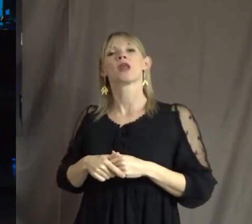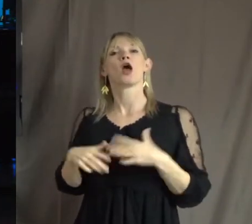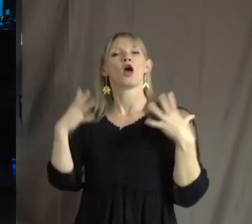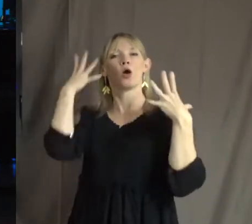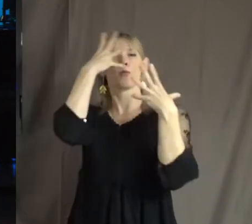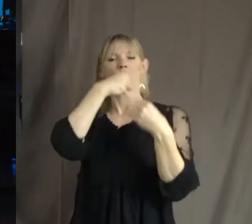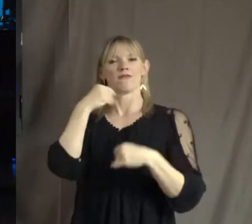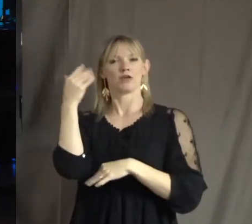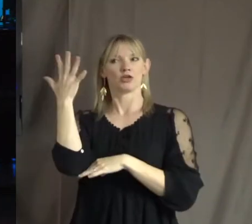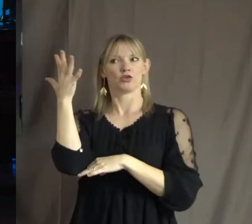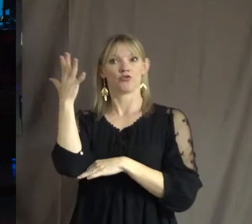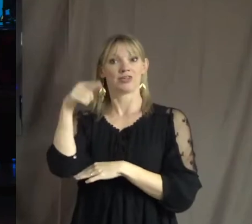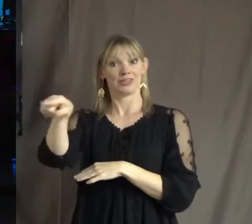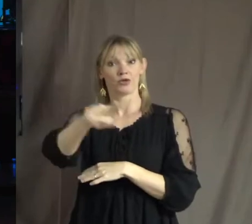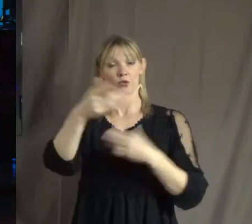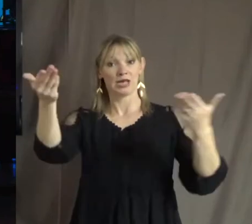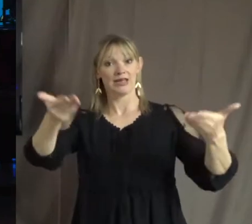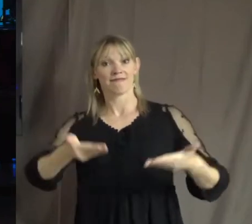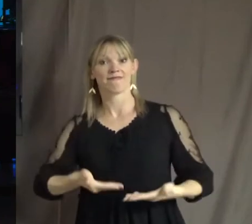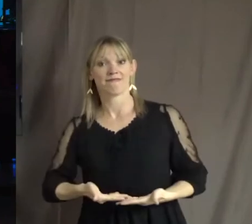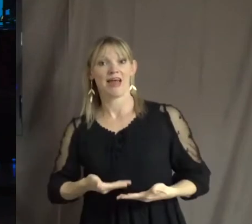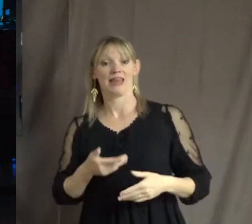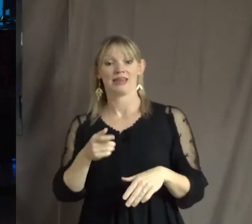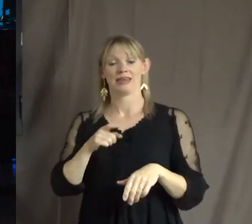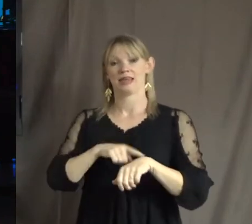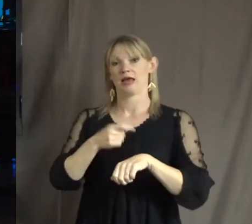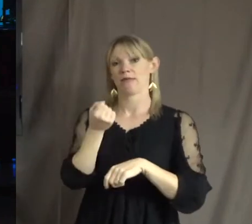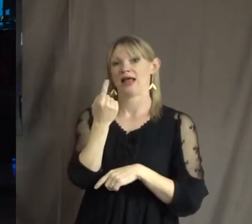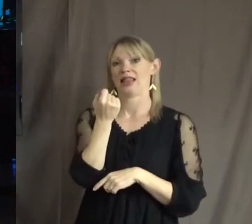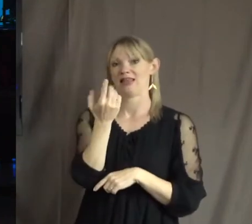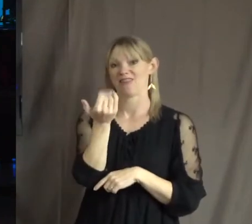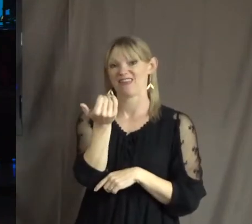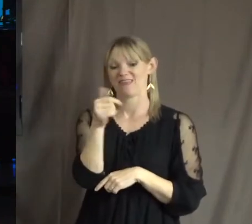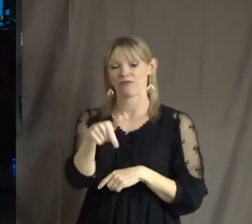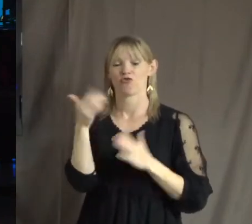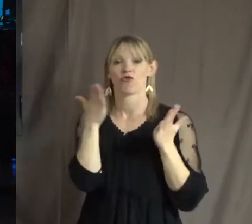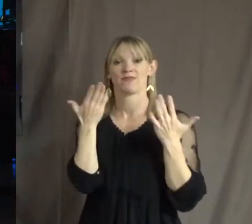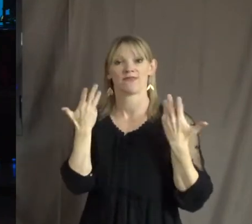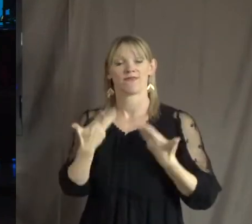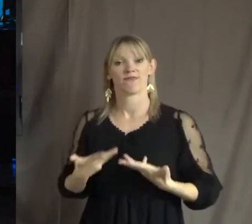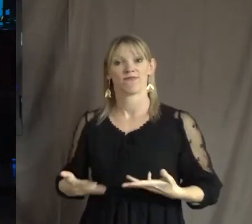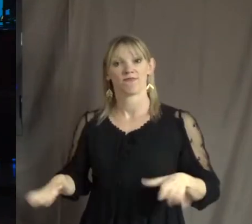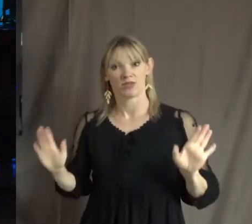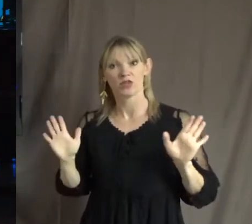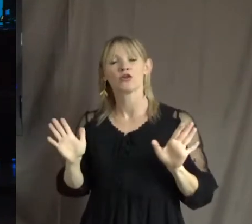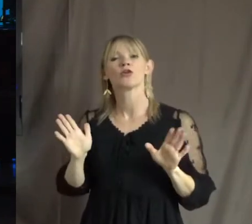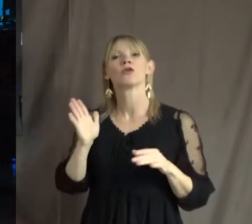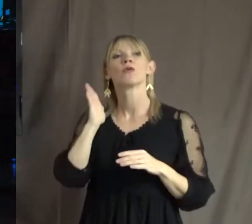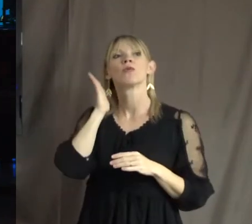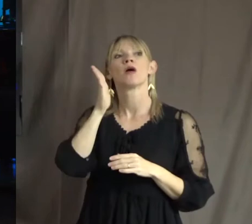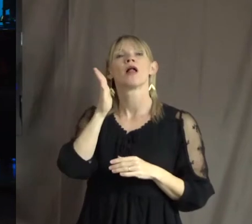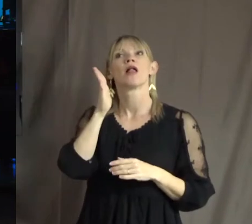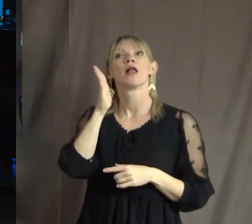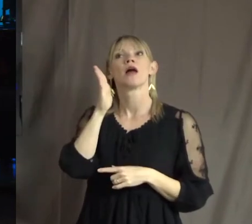beautiful tree, and you're all invited at 11:15, right after this service, and it's going to be